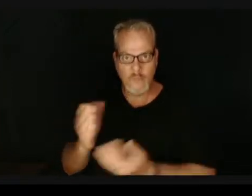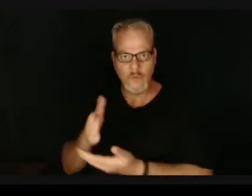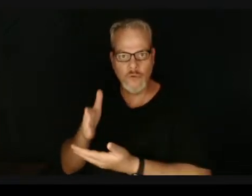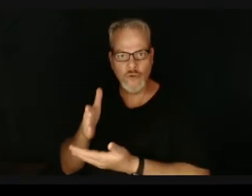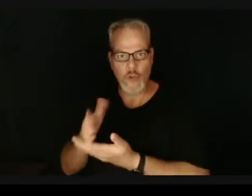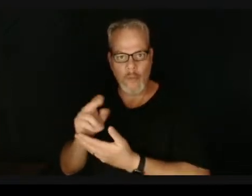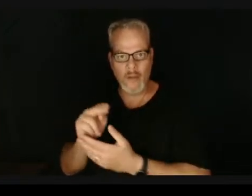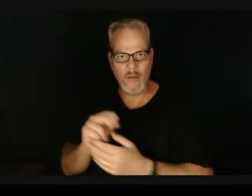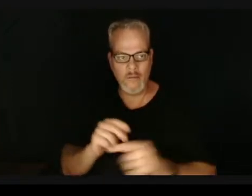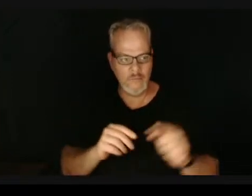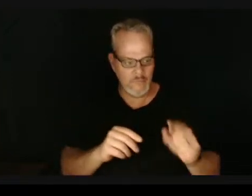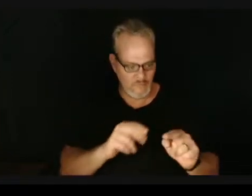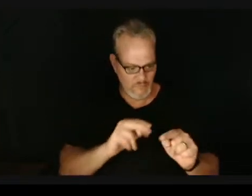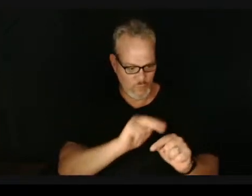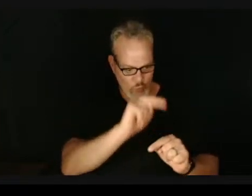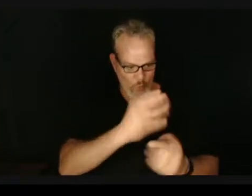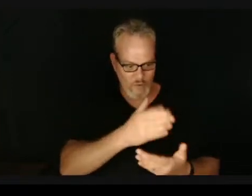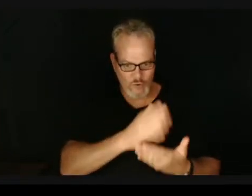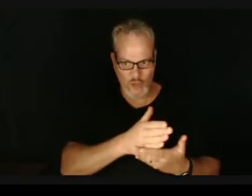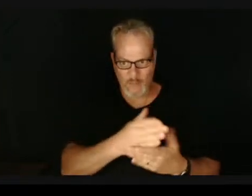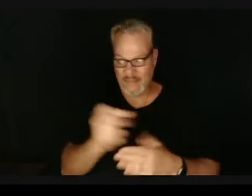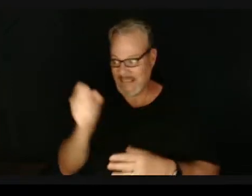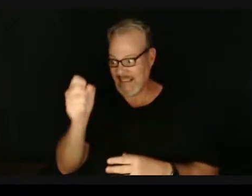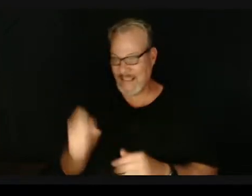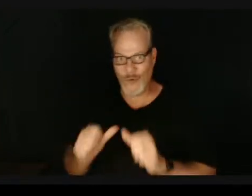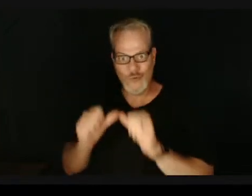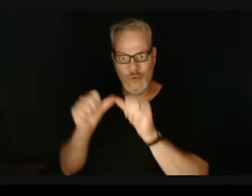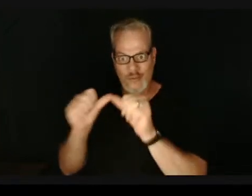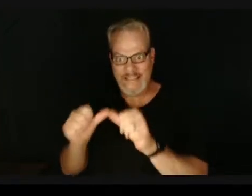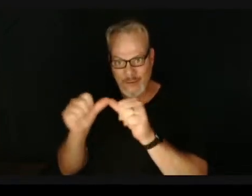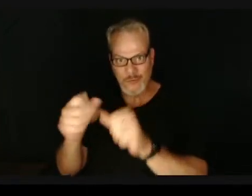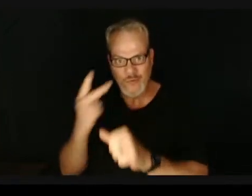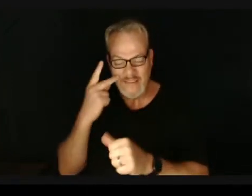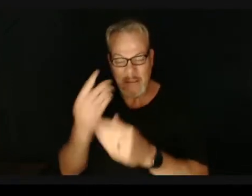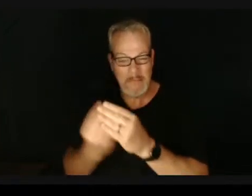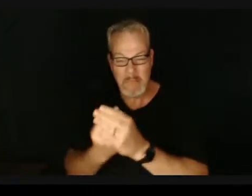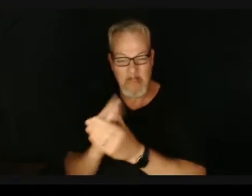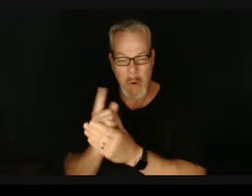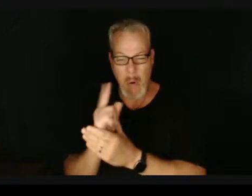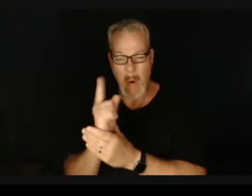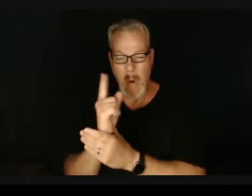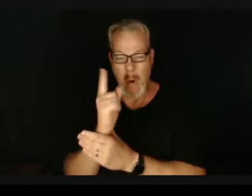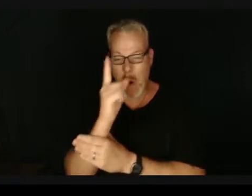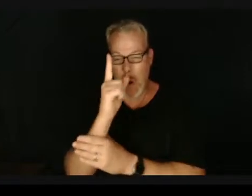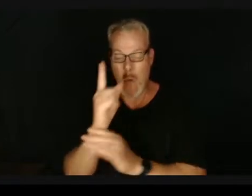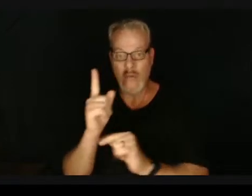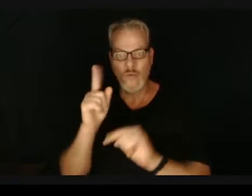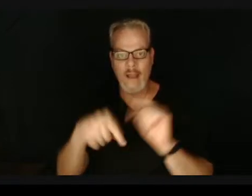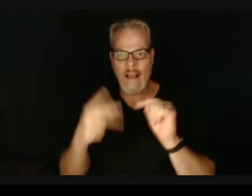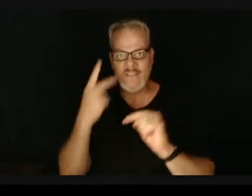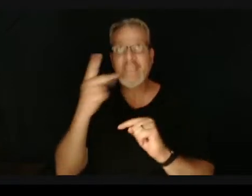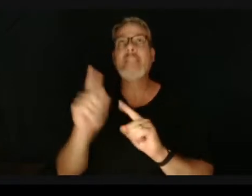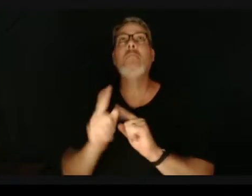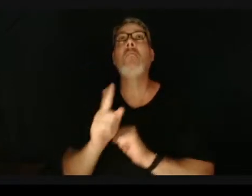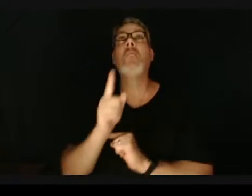and decreasing, but lots of material. The highest fountains there off the screen.